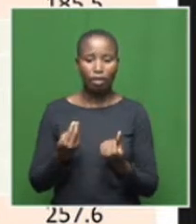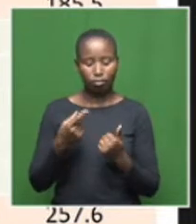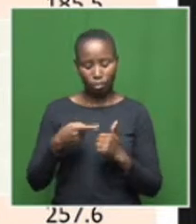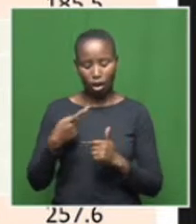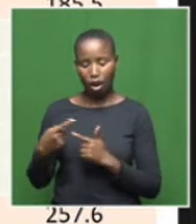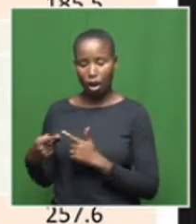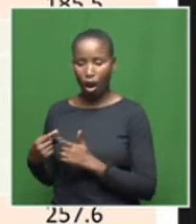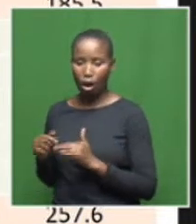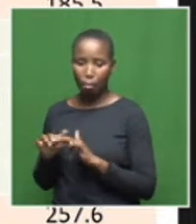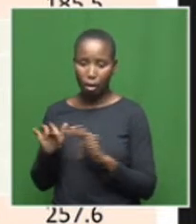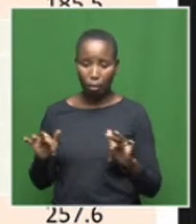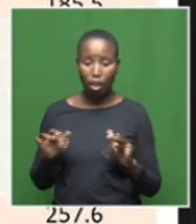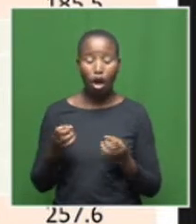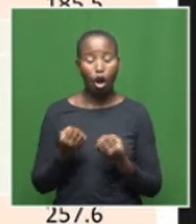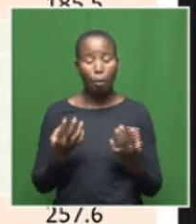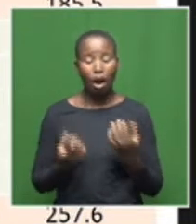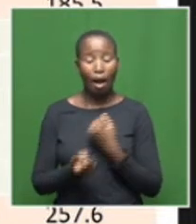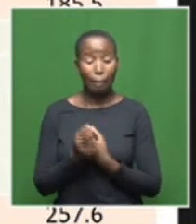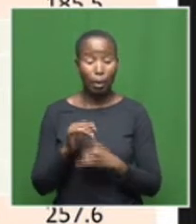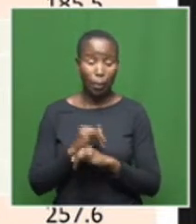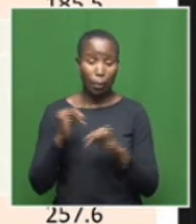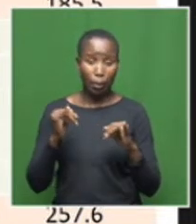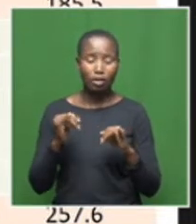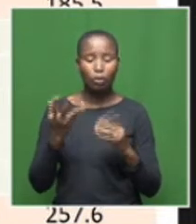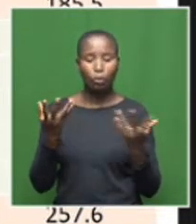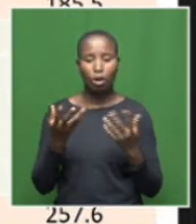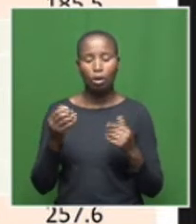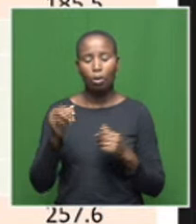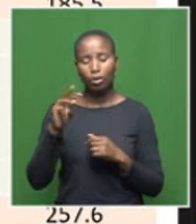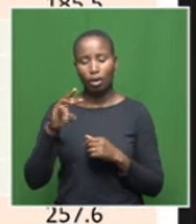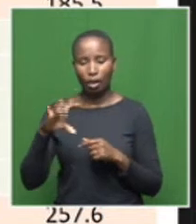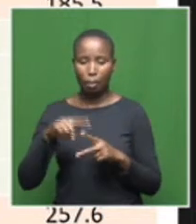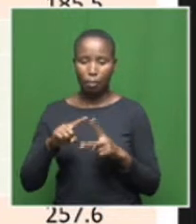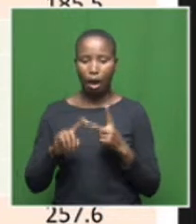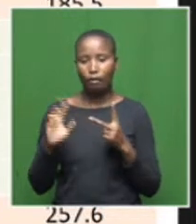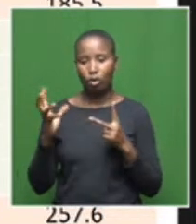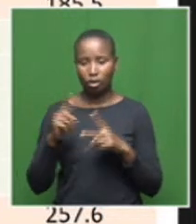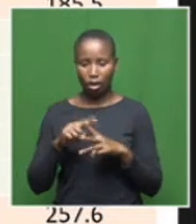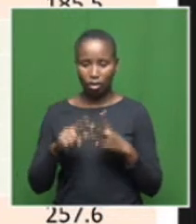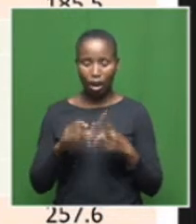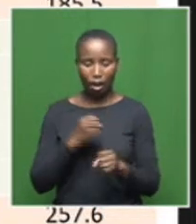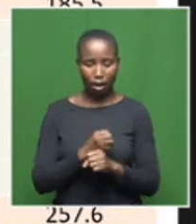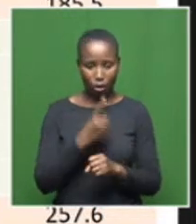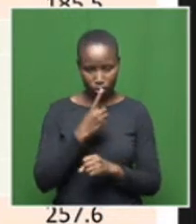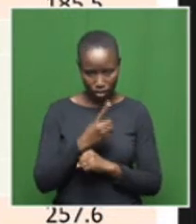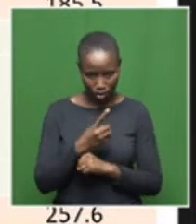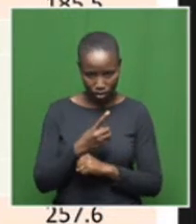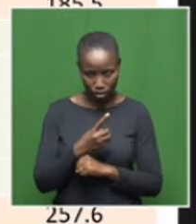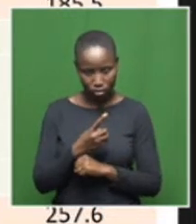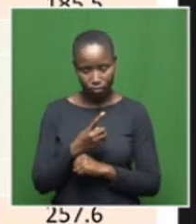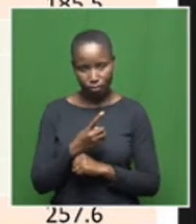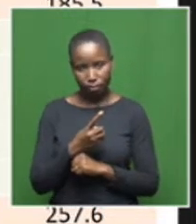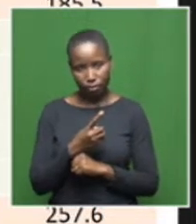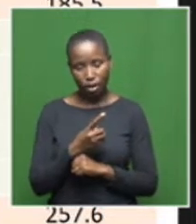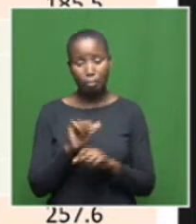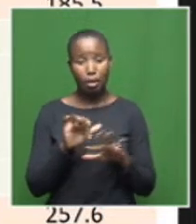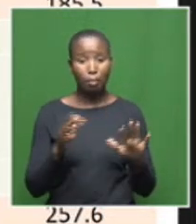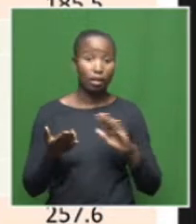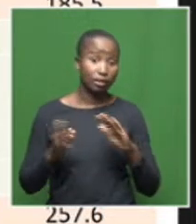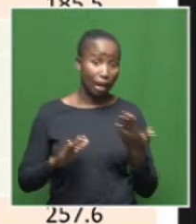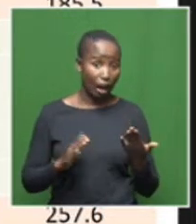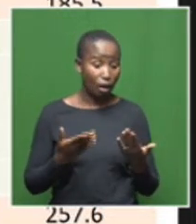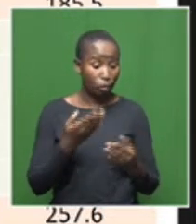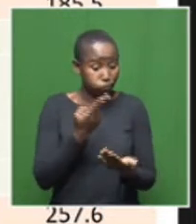numbers, was highest in Western Cape, Free State, and Gauteng, and the highest incidence risk of COVID-19 deaths in